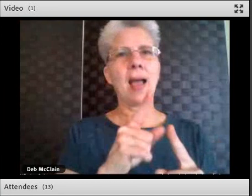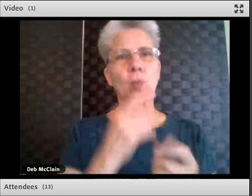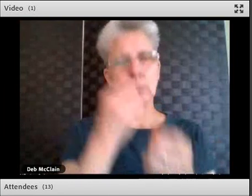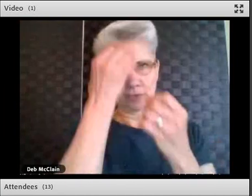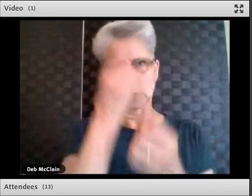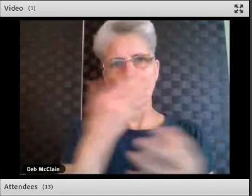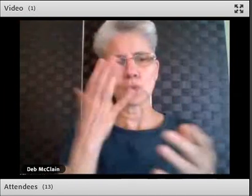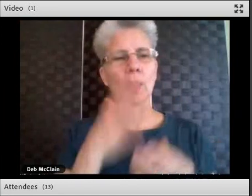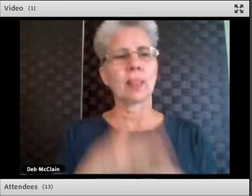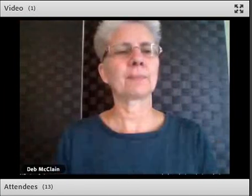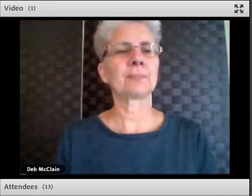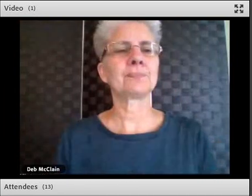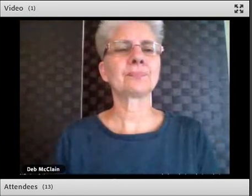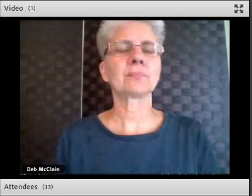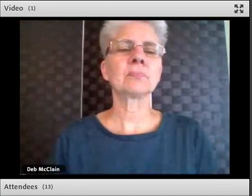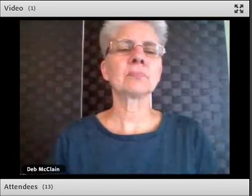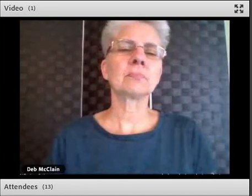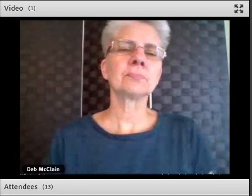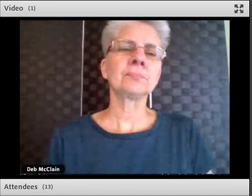disclose.